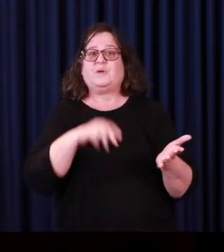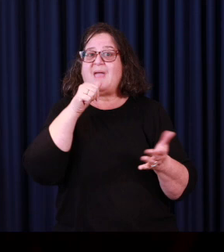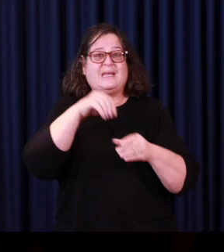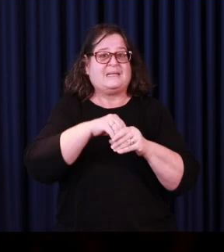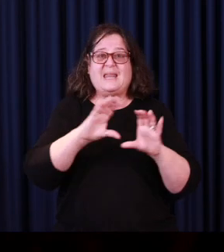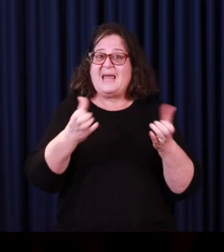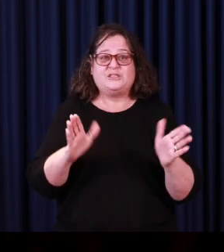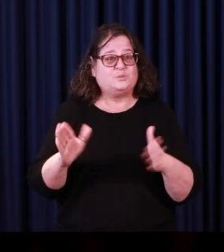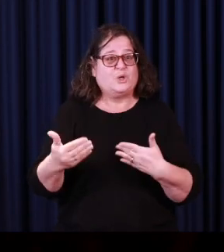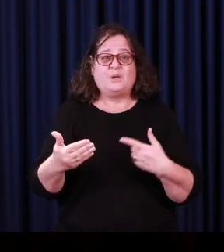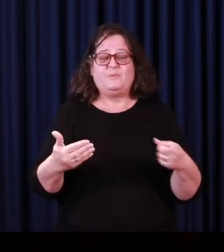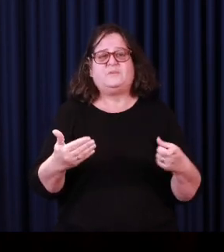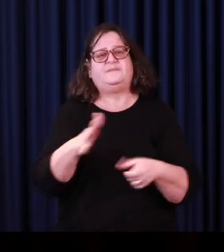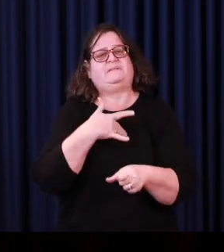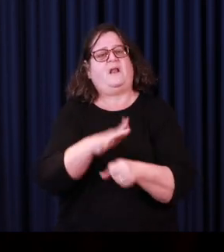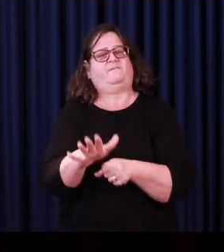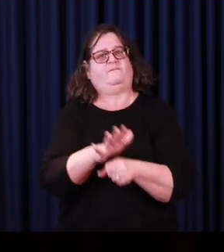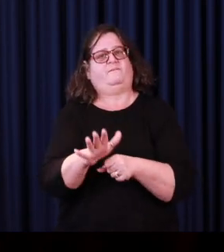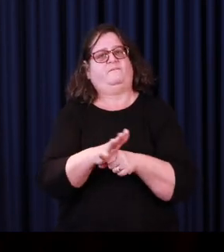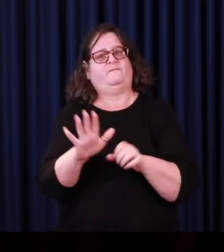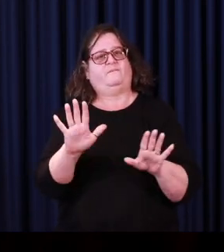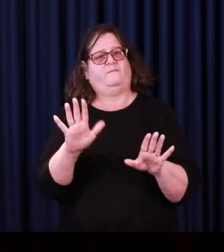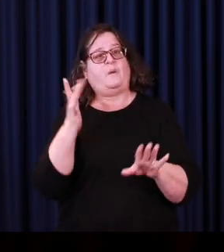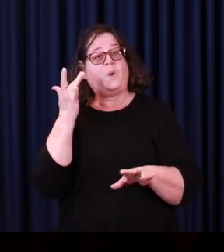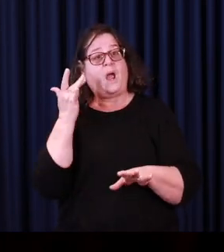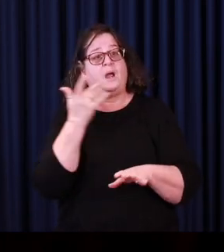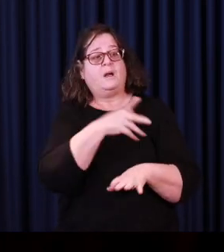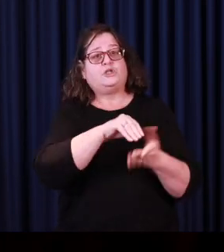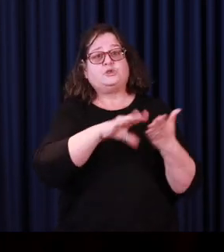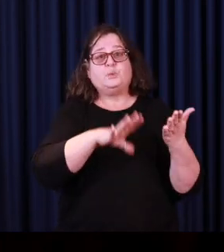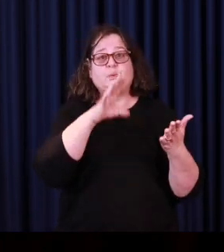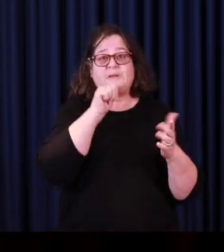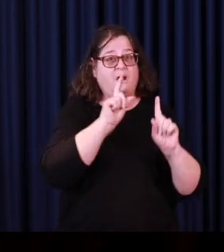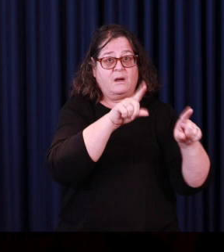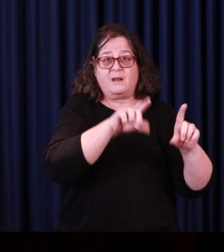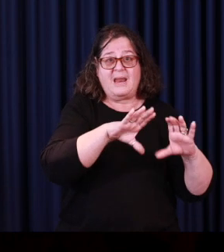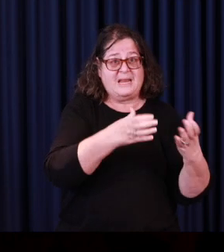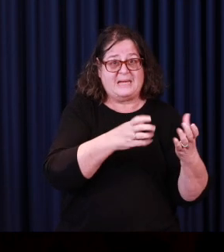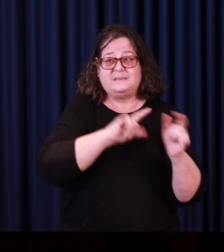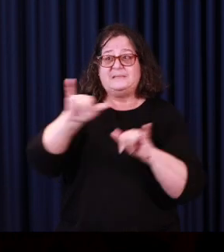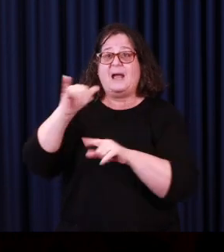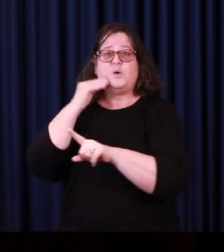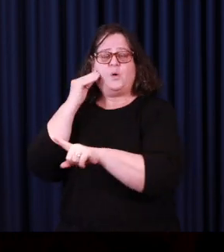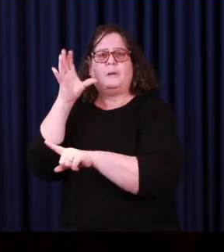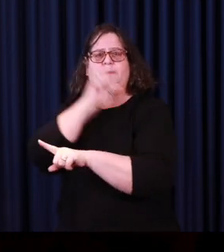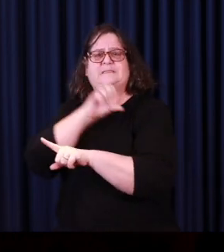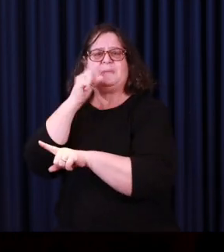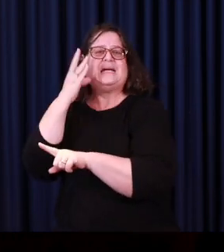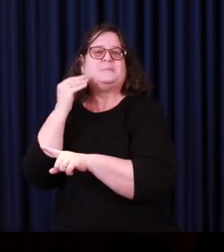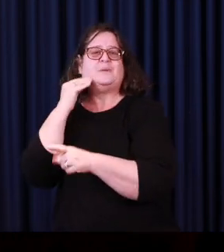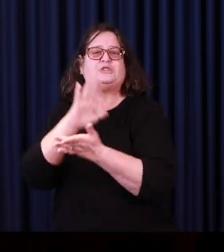enough. They've lost out on childhood experiences that can't be duplicated on a computer